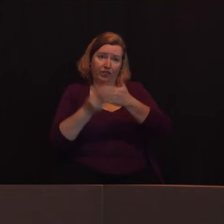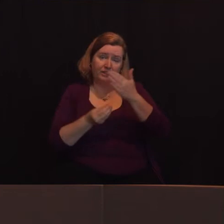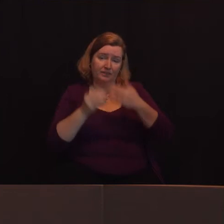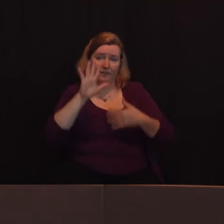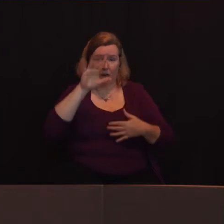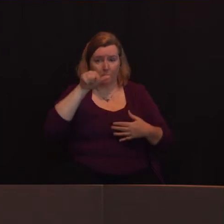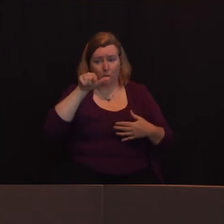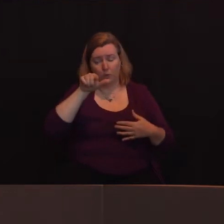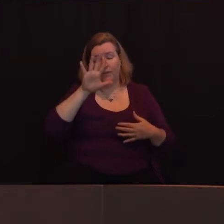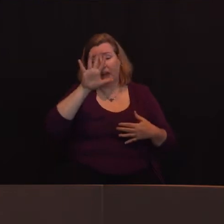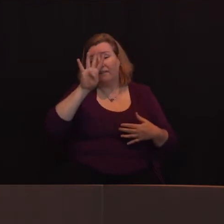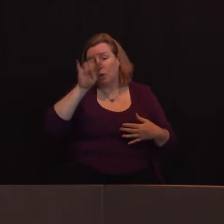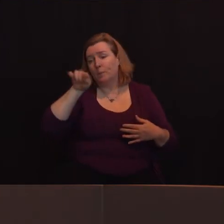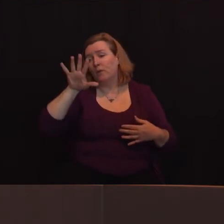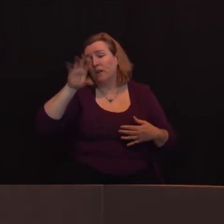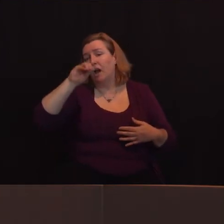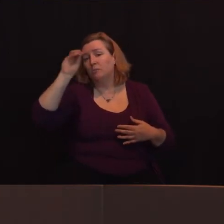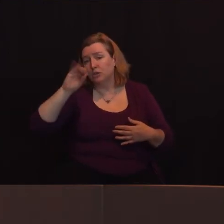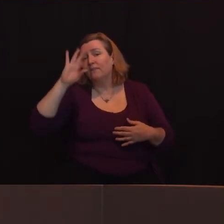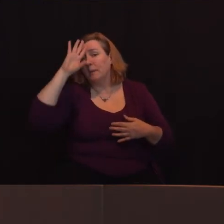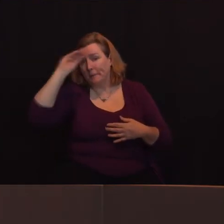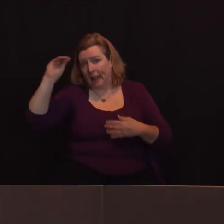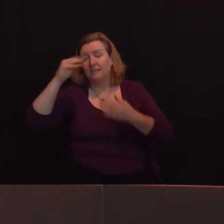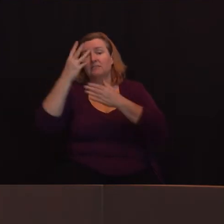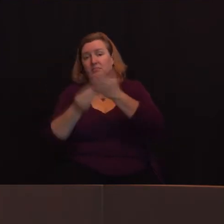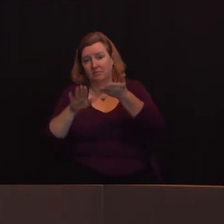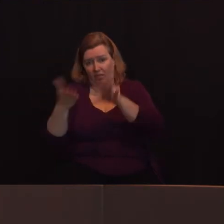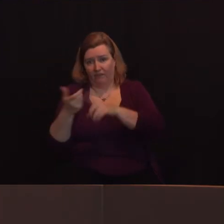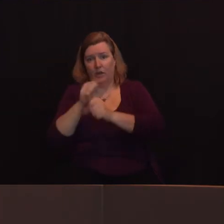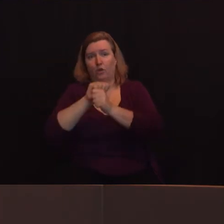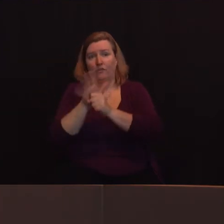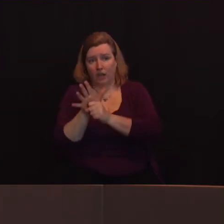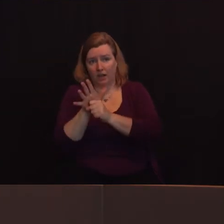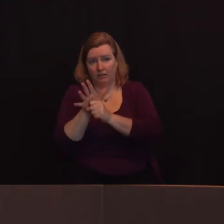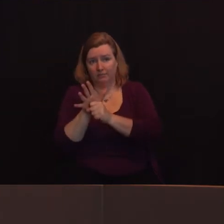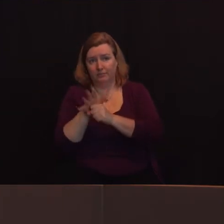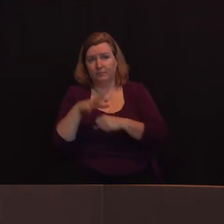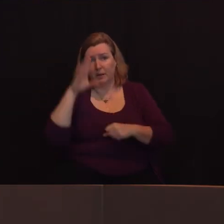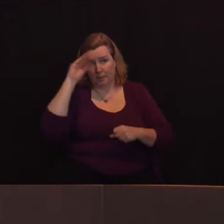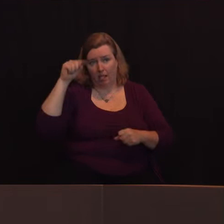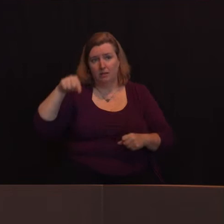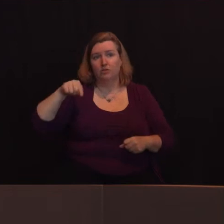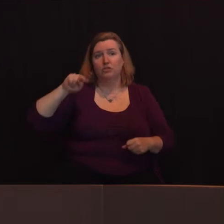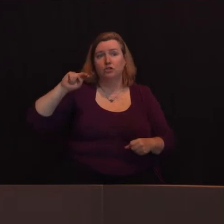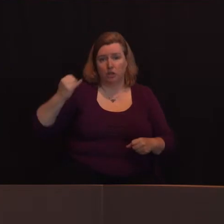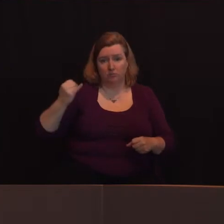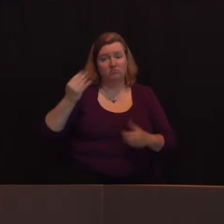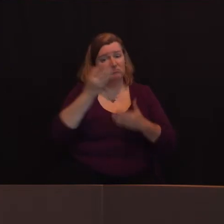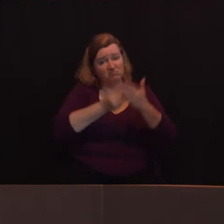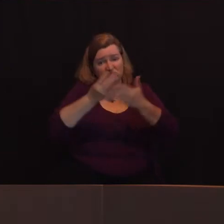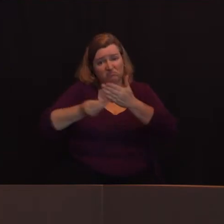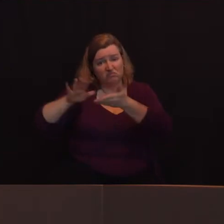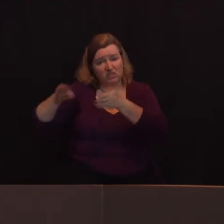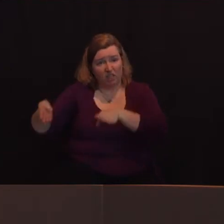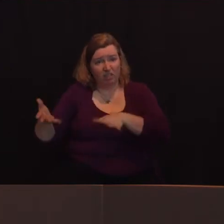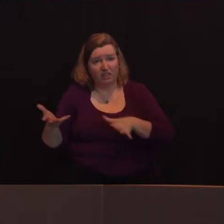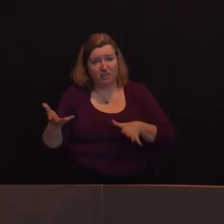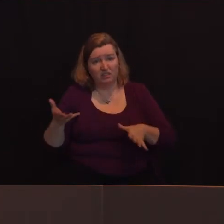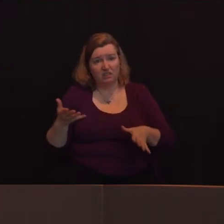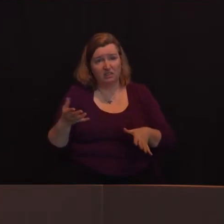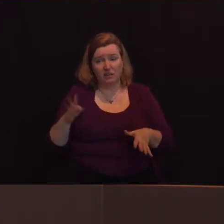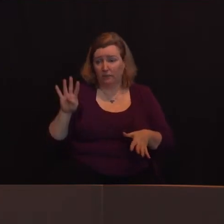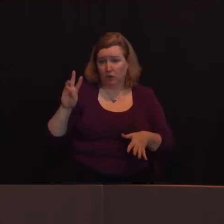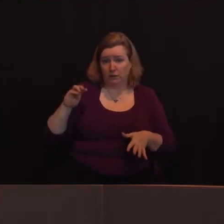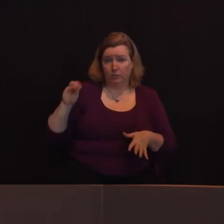54.5% of the individuals that have died in New Jersey are men, and only 46% of